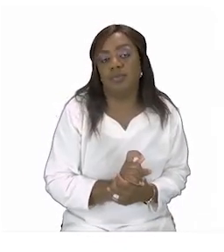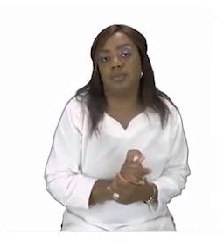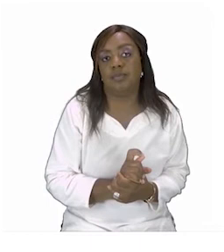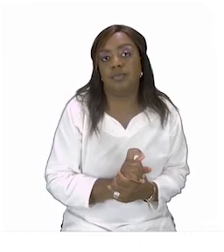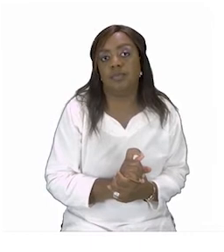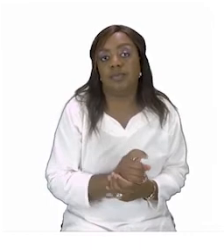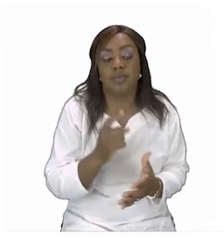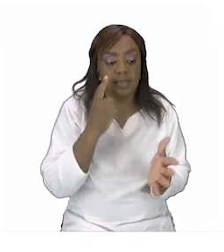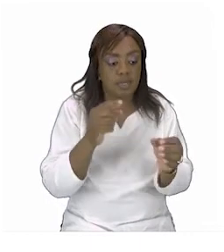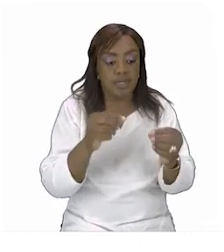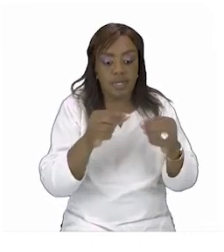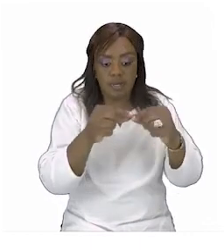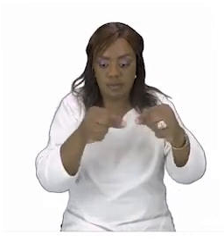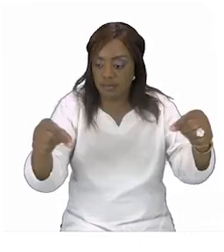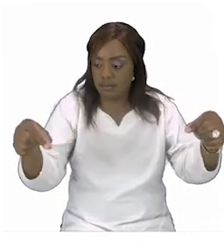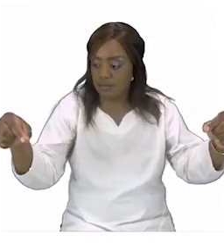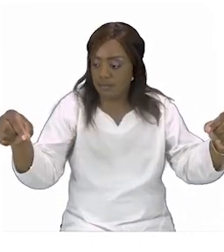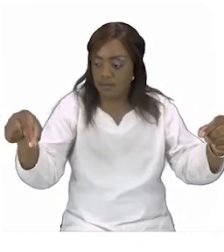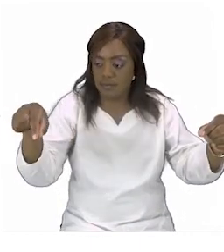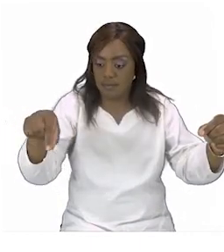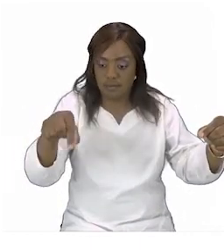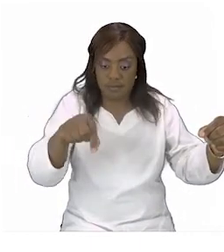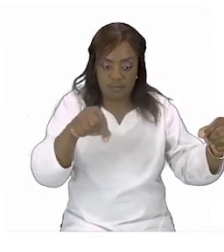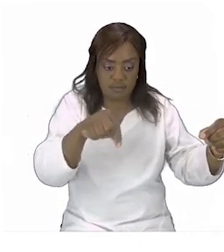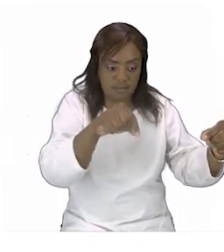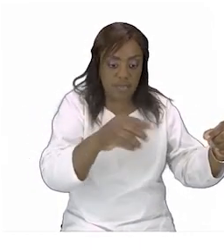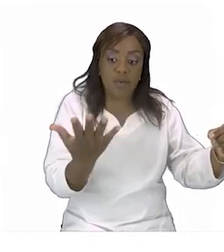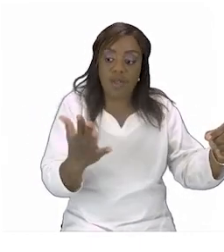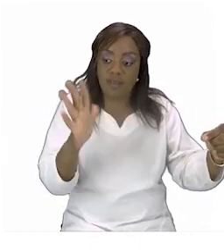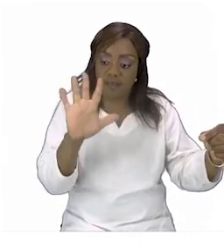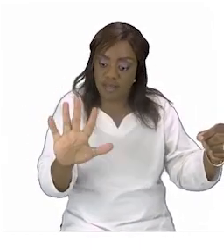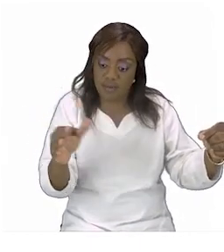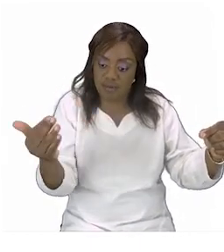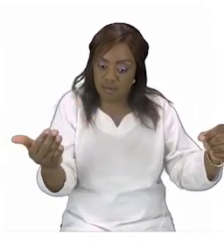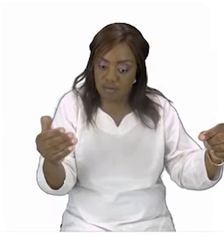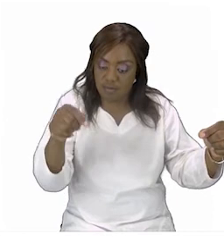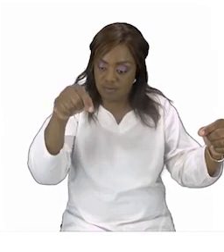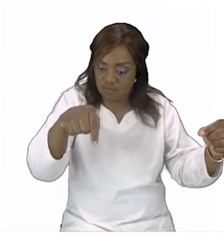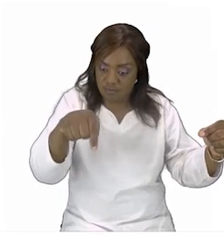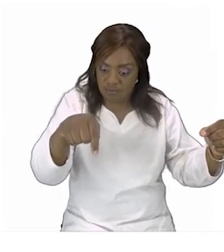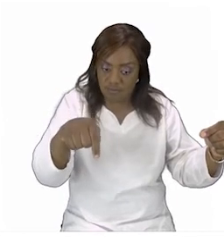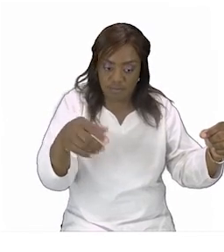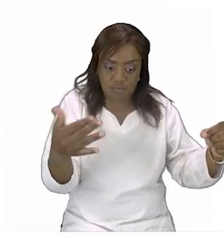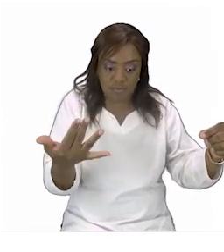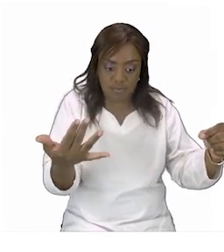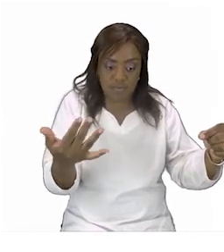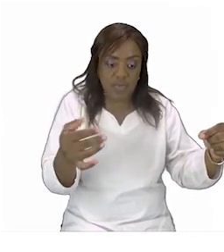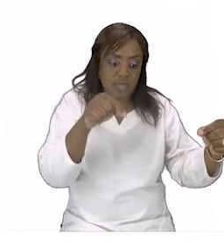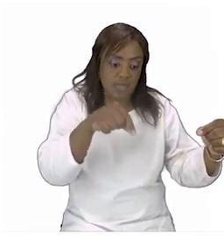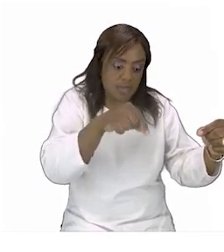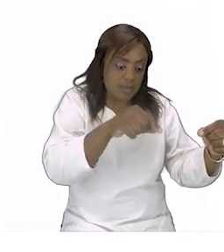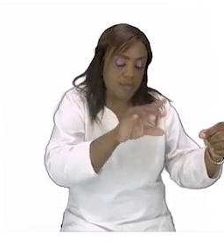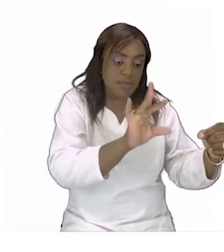Let's use our number line to check, where is 5? Point at 5. Very good.